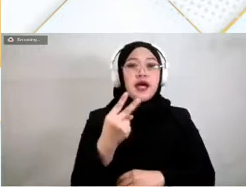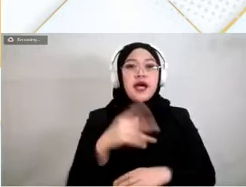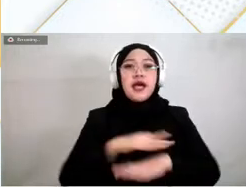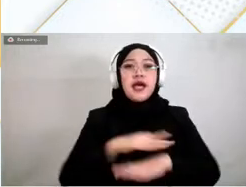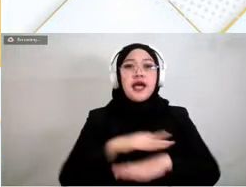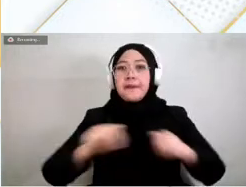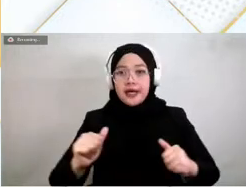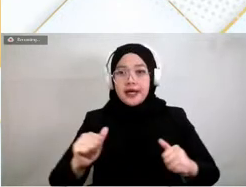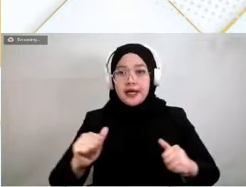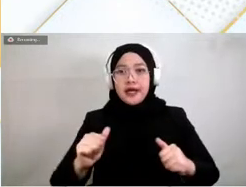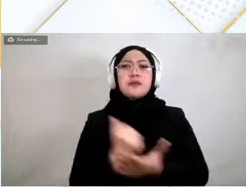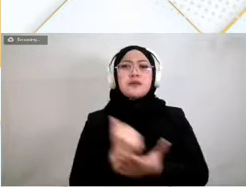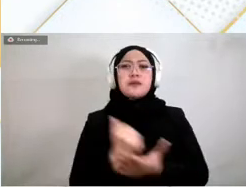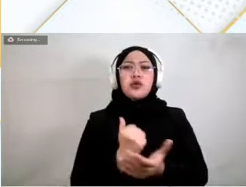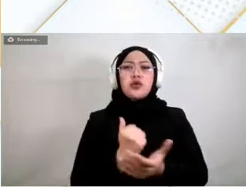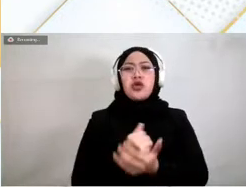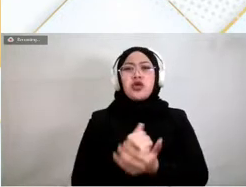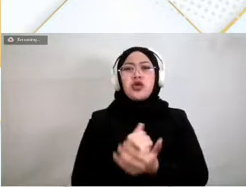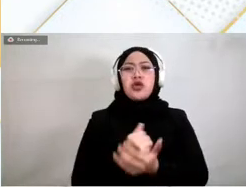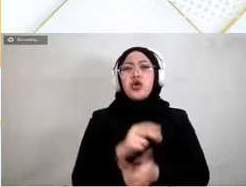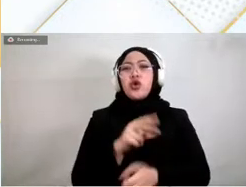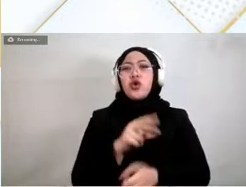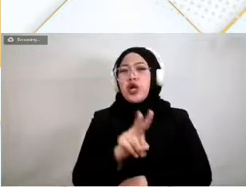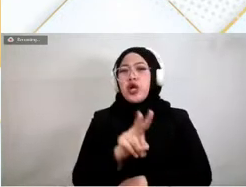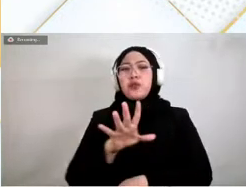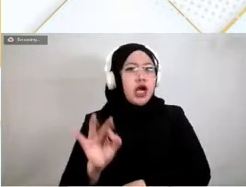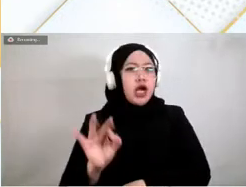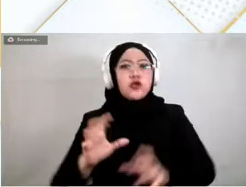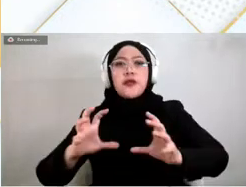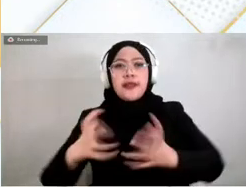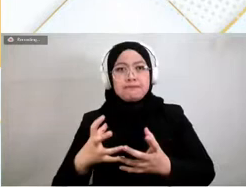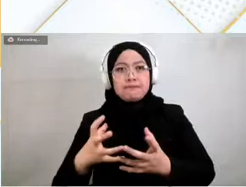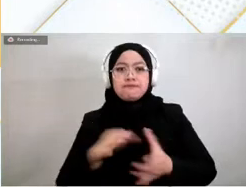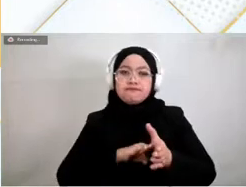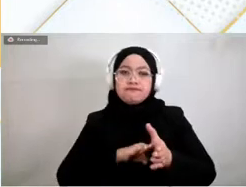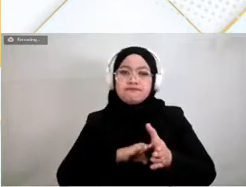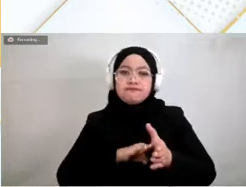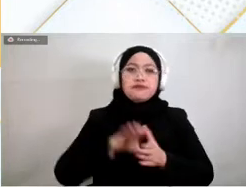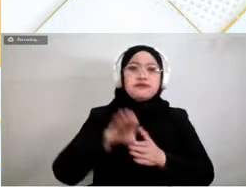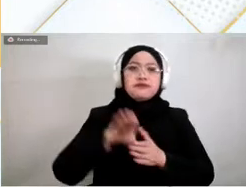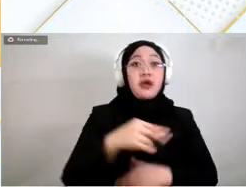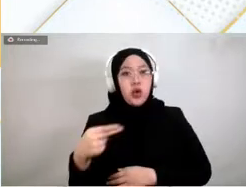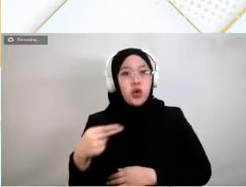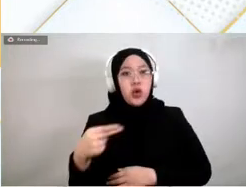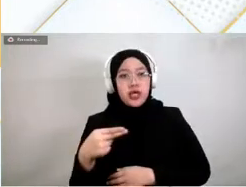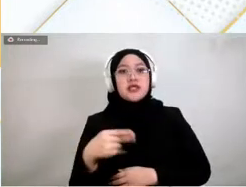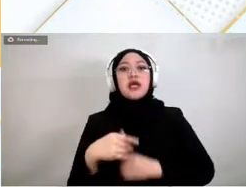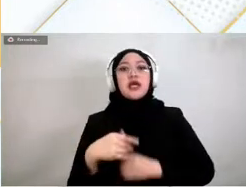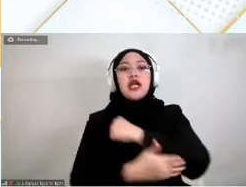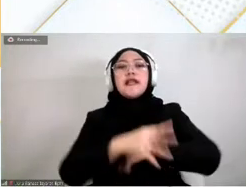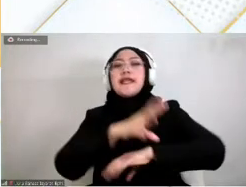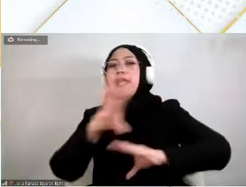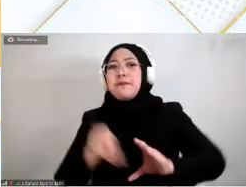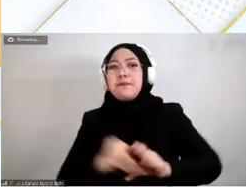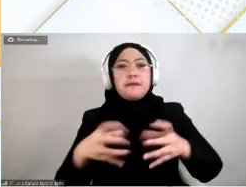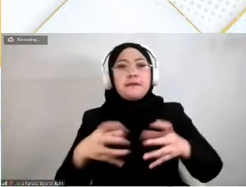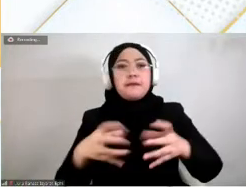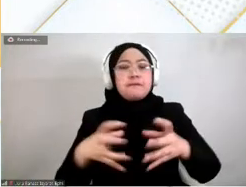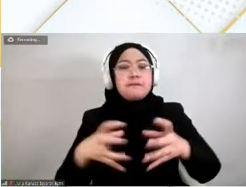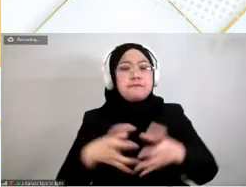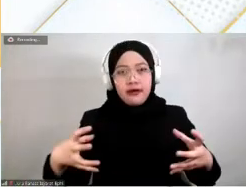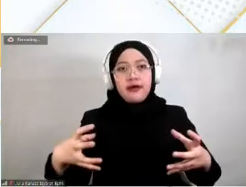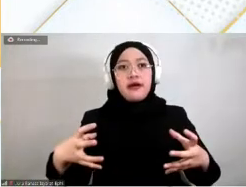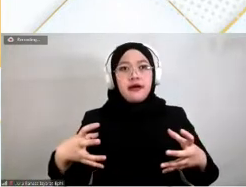than 2,500 personnel, Indonesia is amongst the largest contribution of on